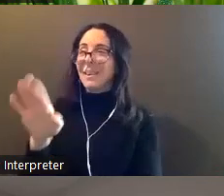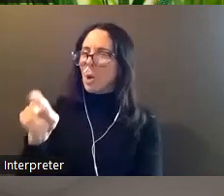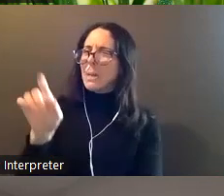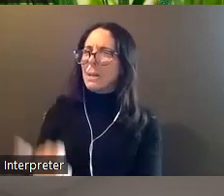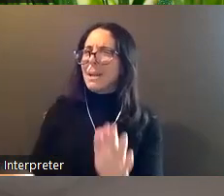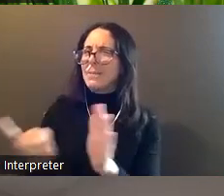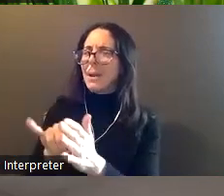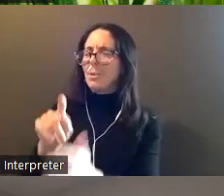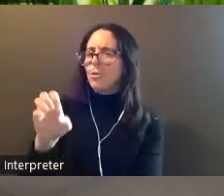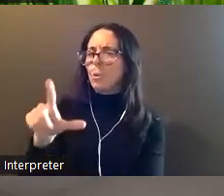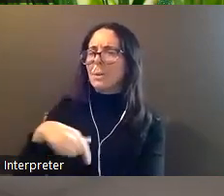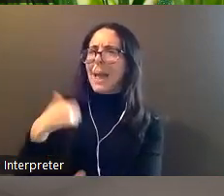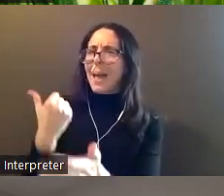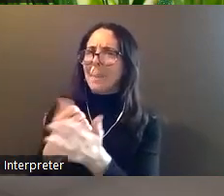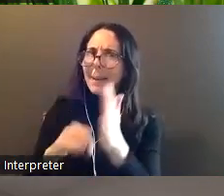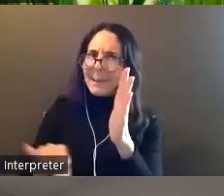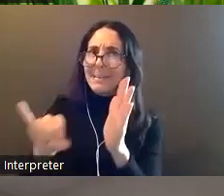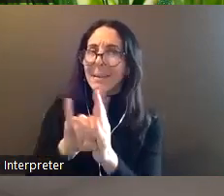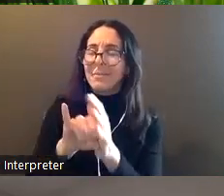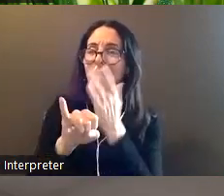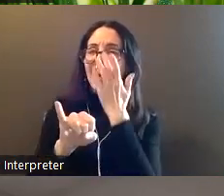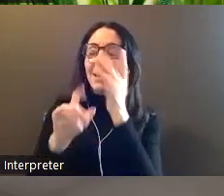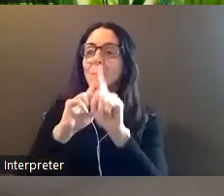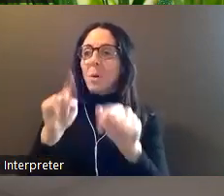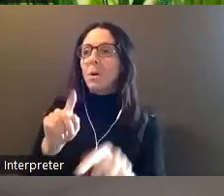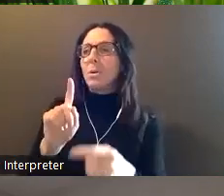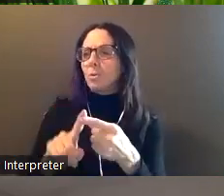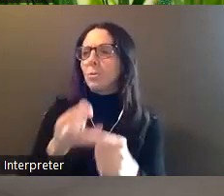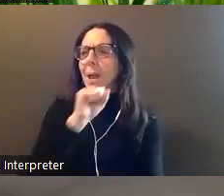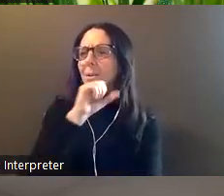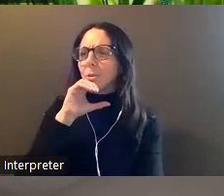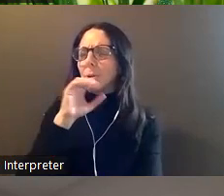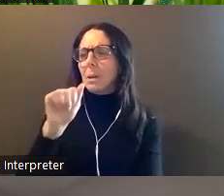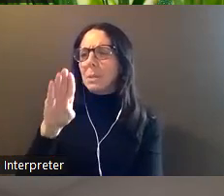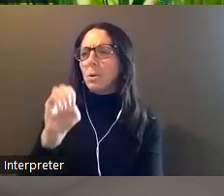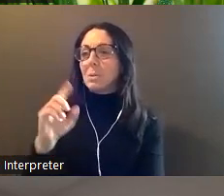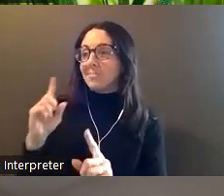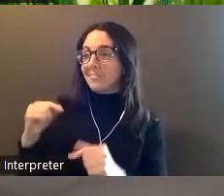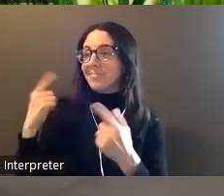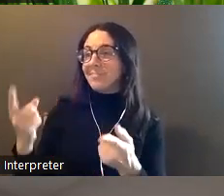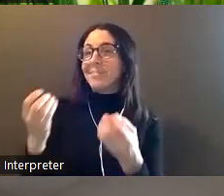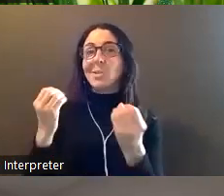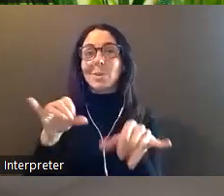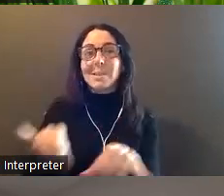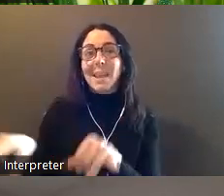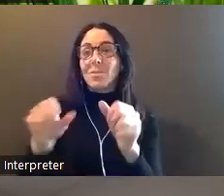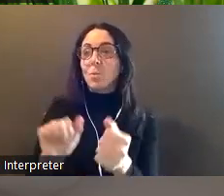tool to address elder abuse, and as we did not have a standard way of addressing issues of elder